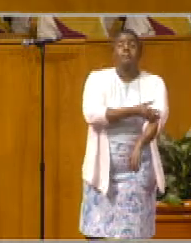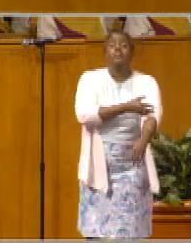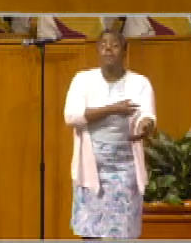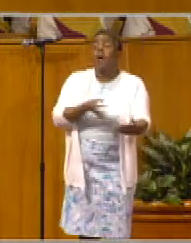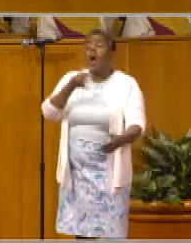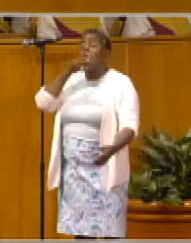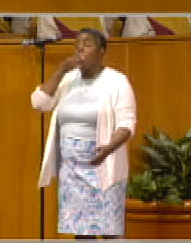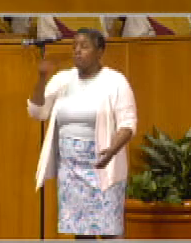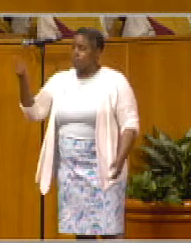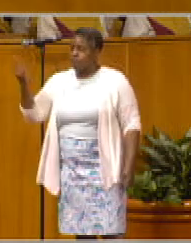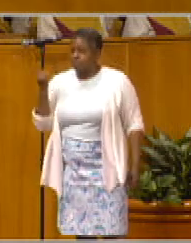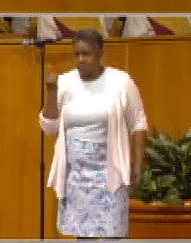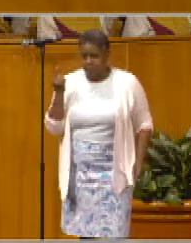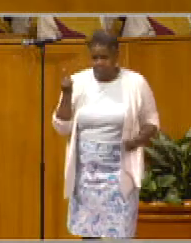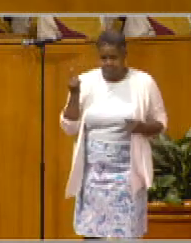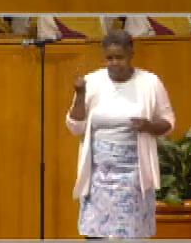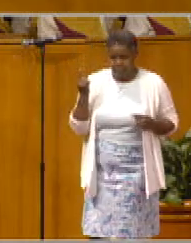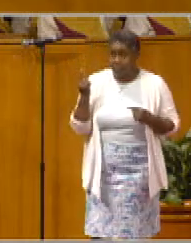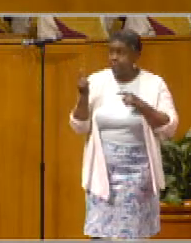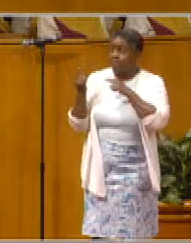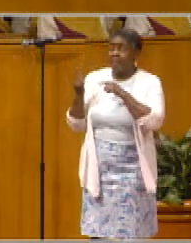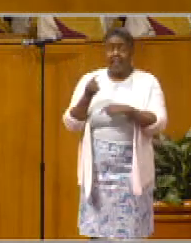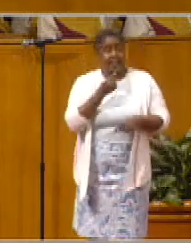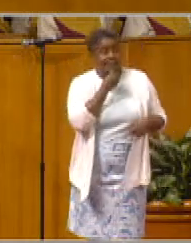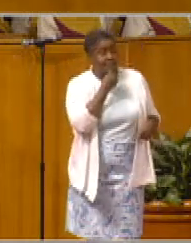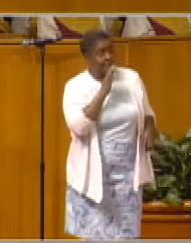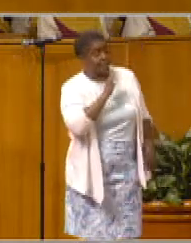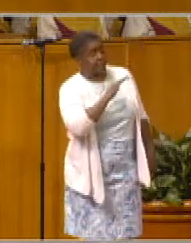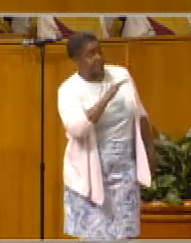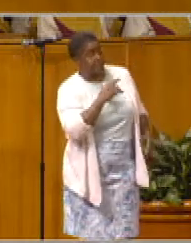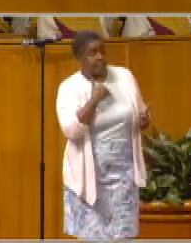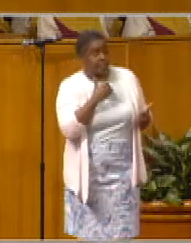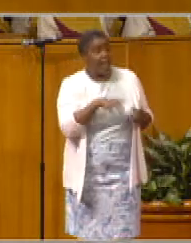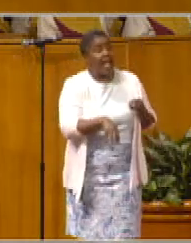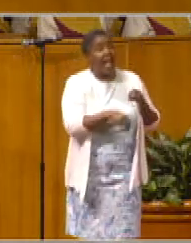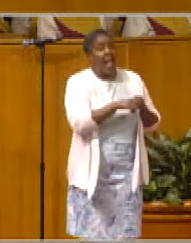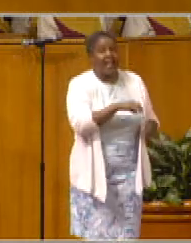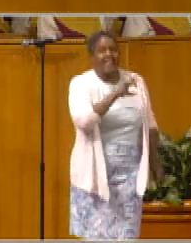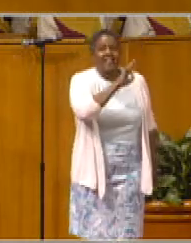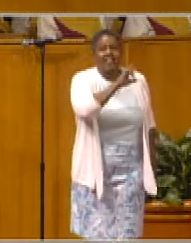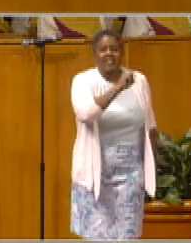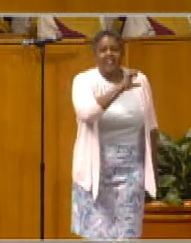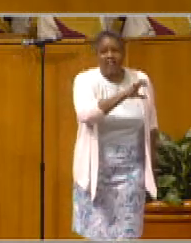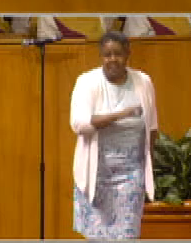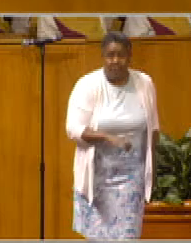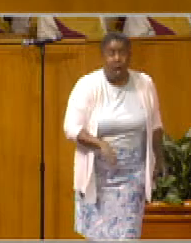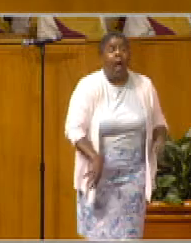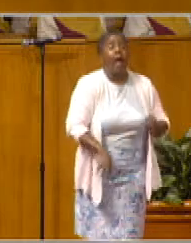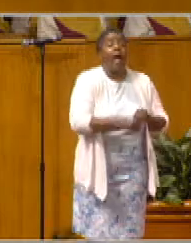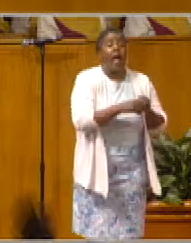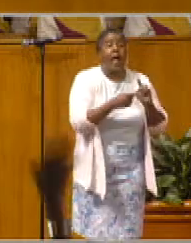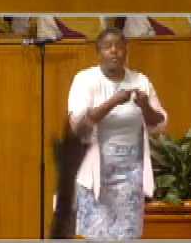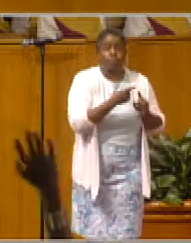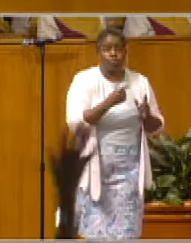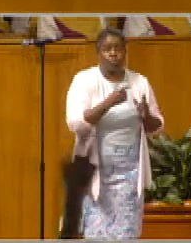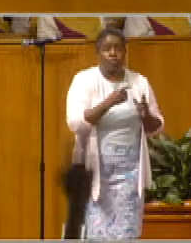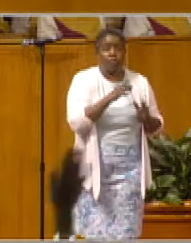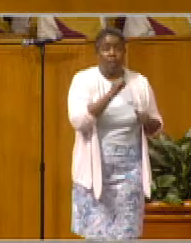ref came over to me, and he said, put 7 seconds back on the clock.